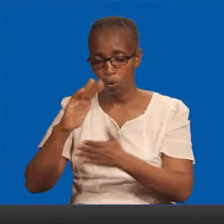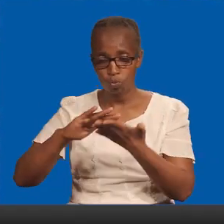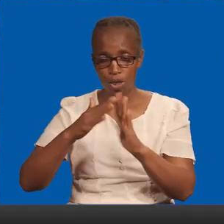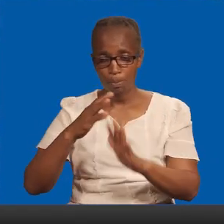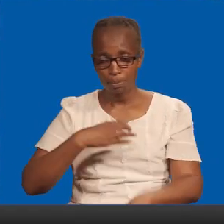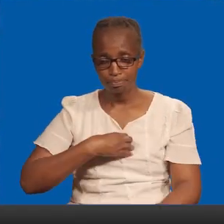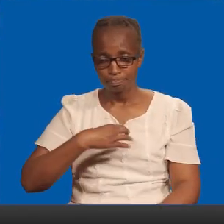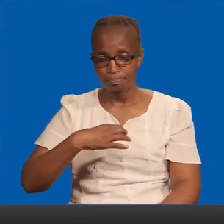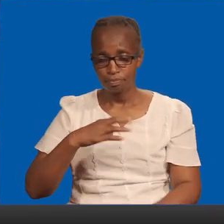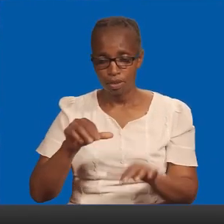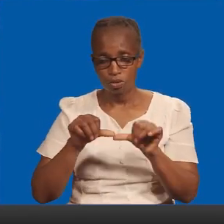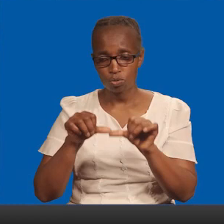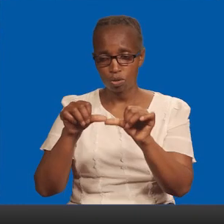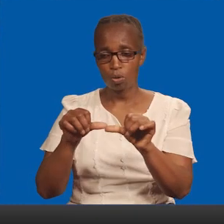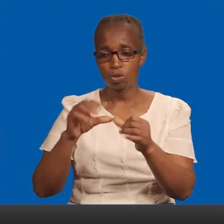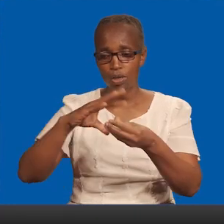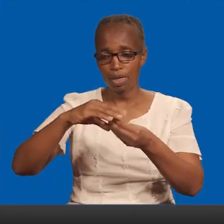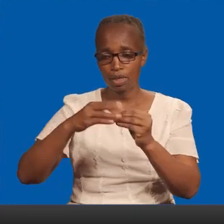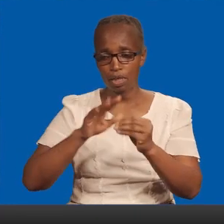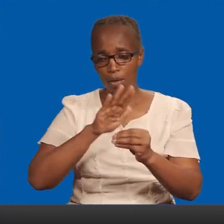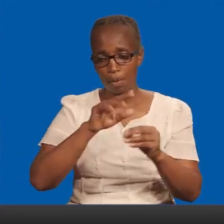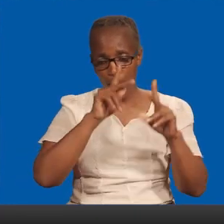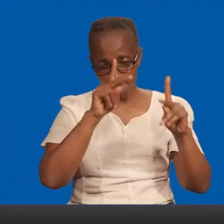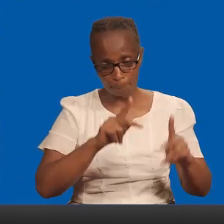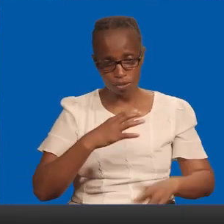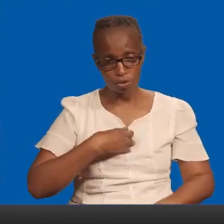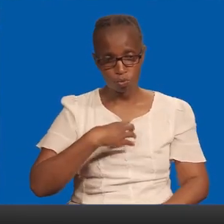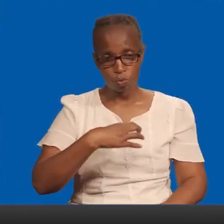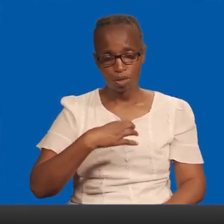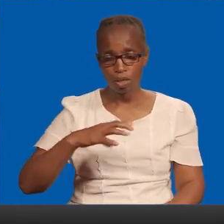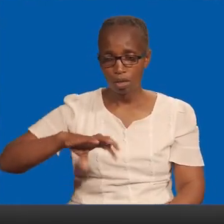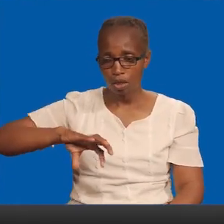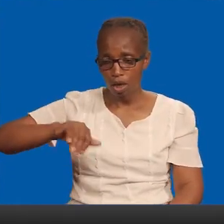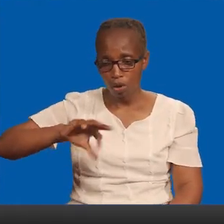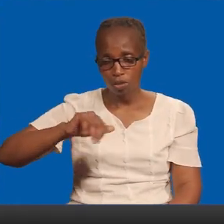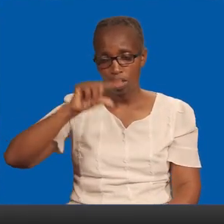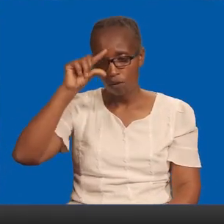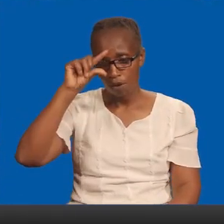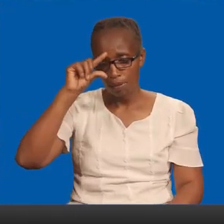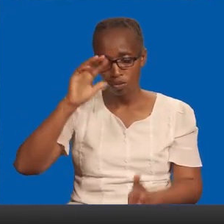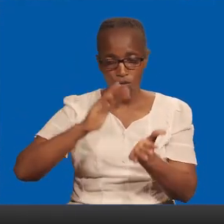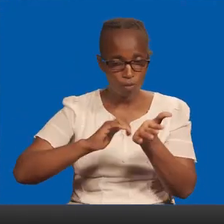others are going to gain wealth, and as they create their own personal wealth,